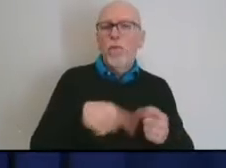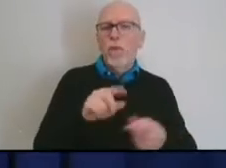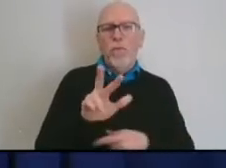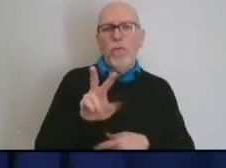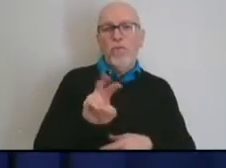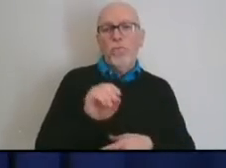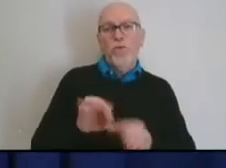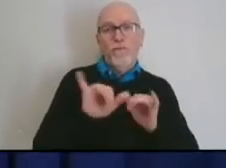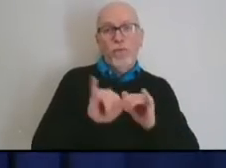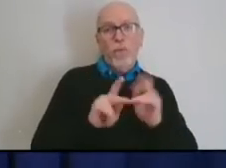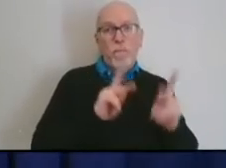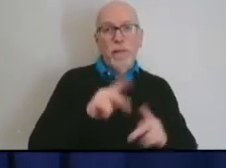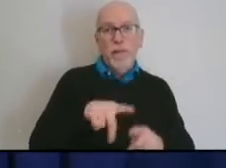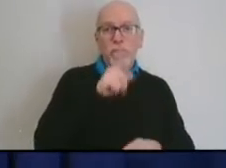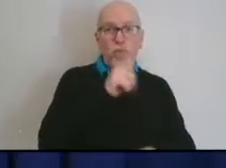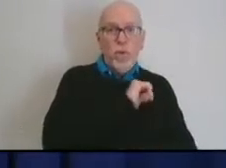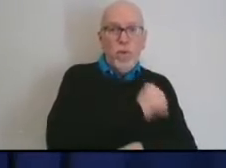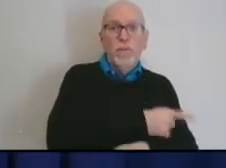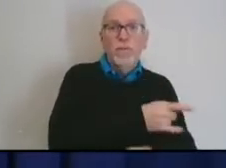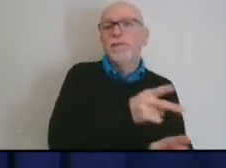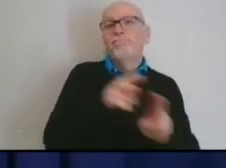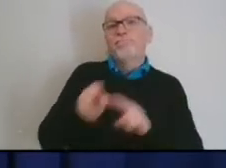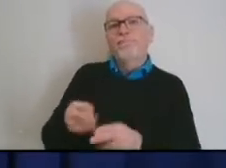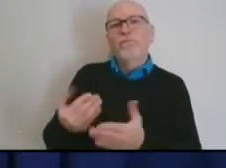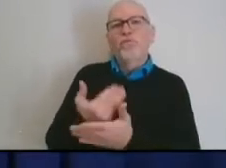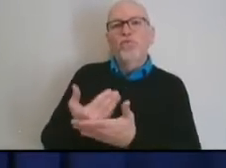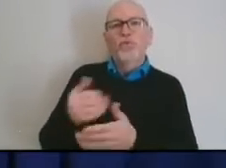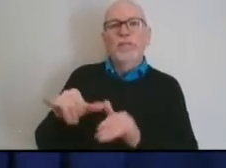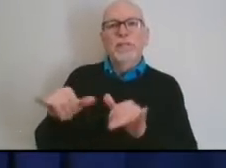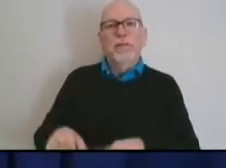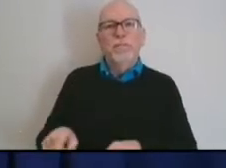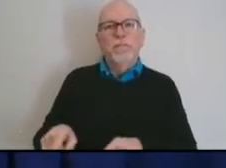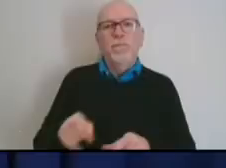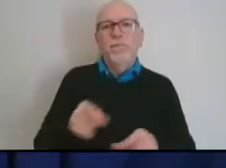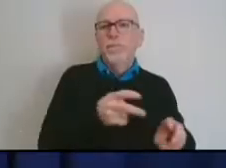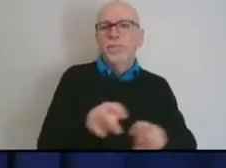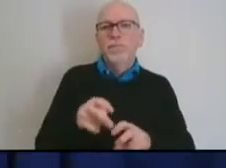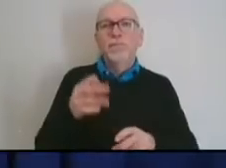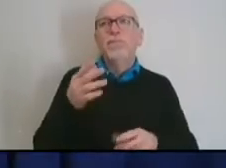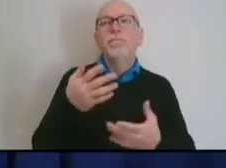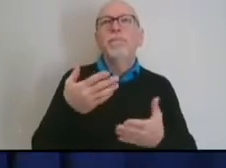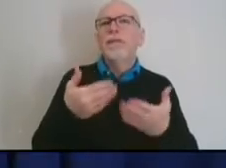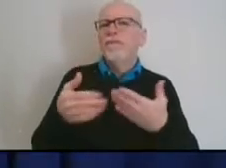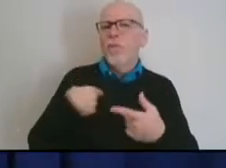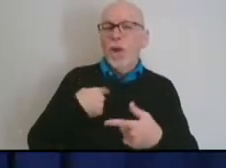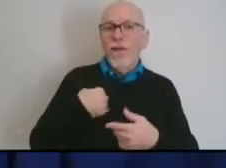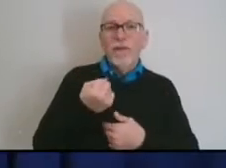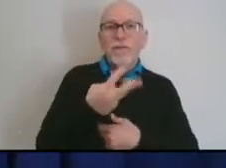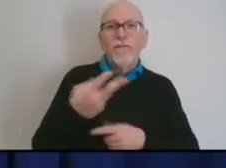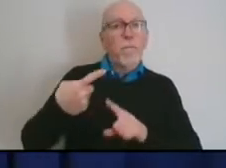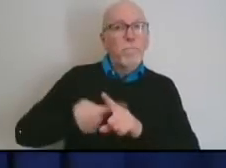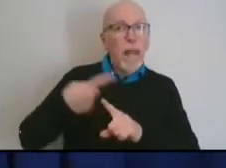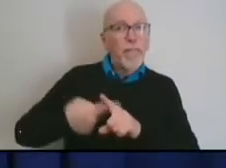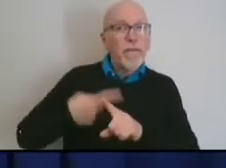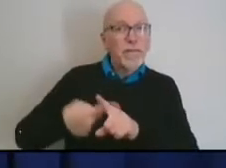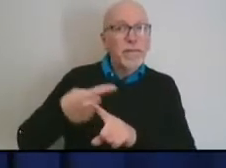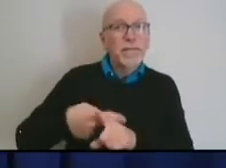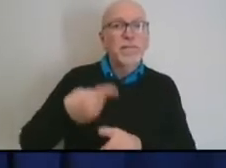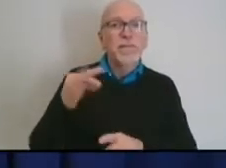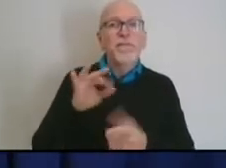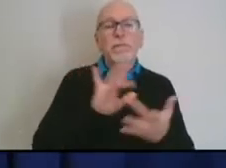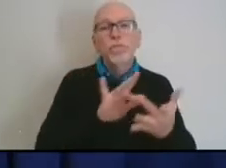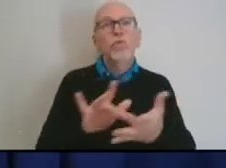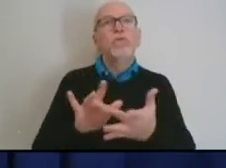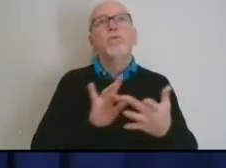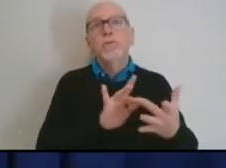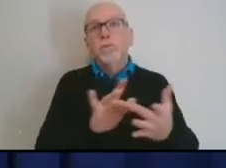those individuals have signed up in the new Drive system. And that is despite months, and I'm going to tell you months, of reaching out